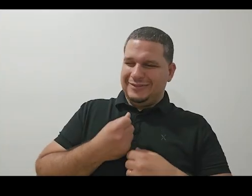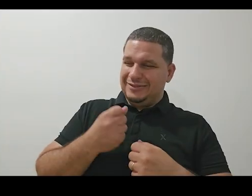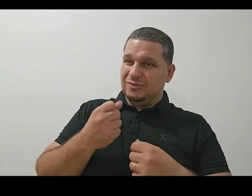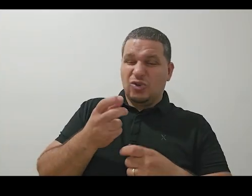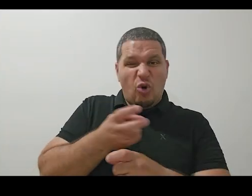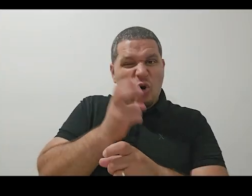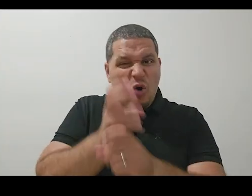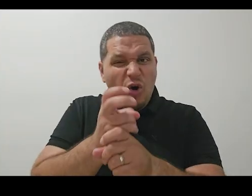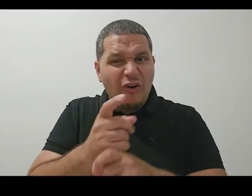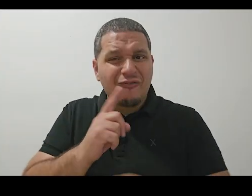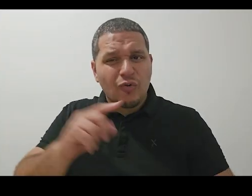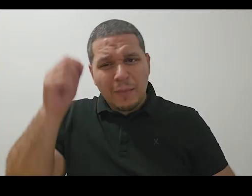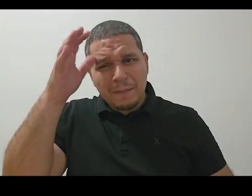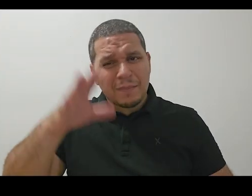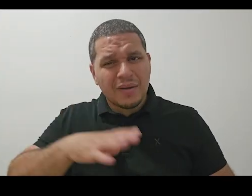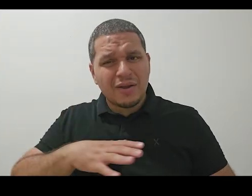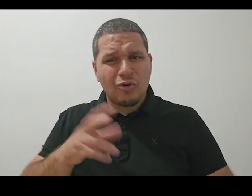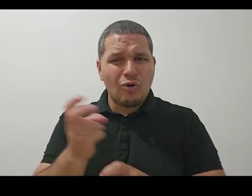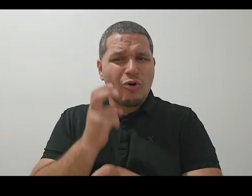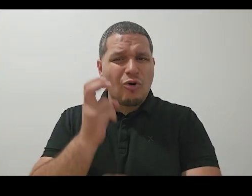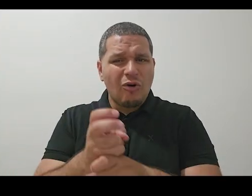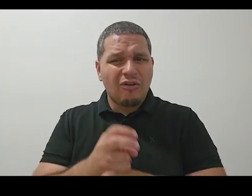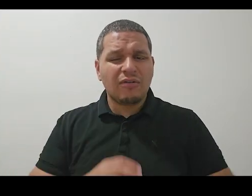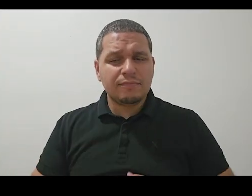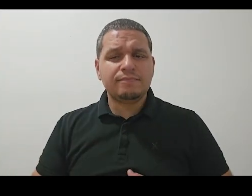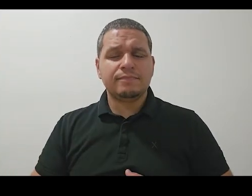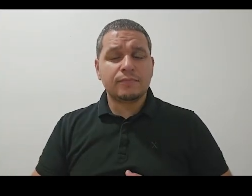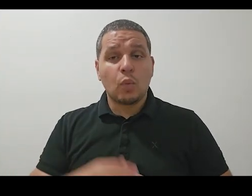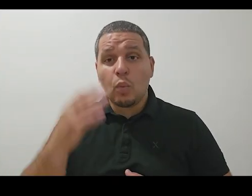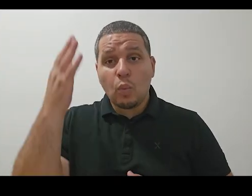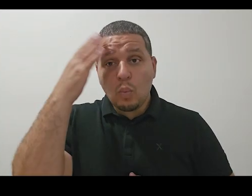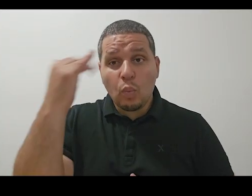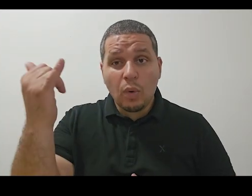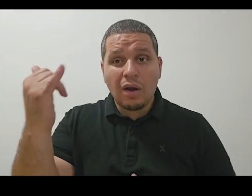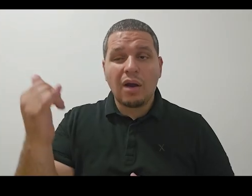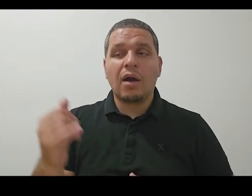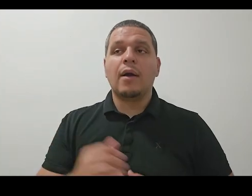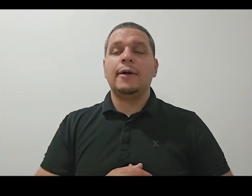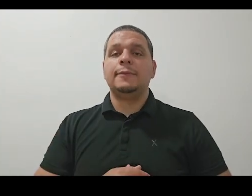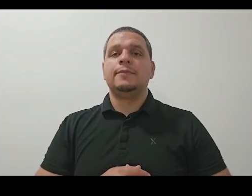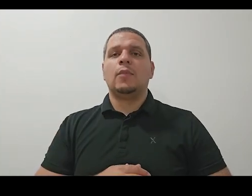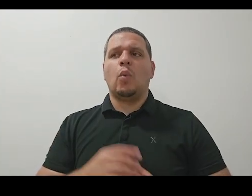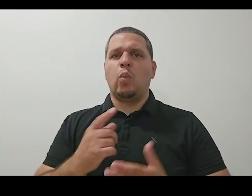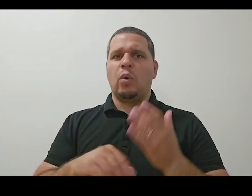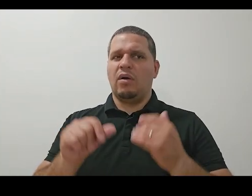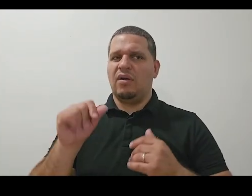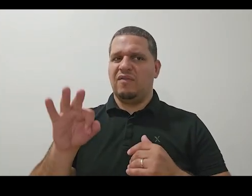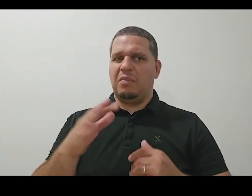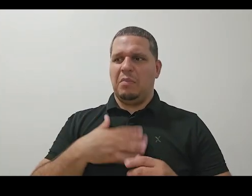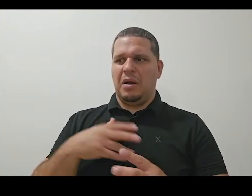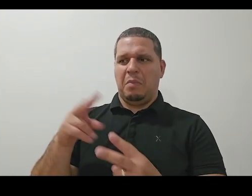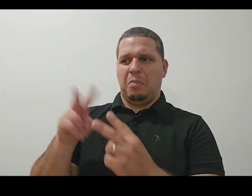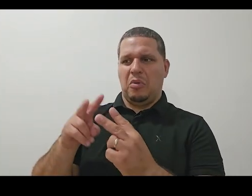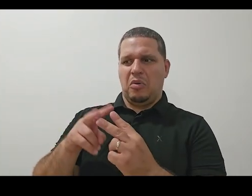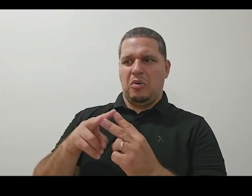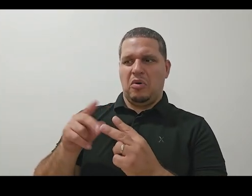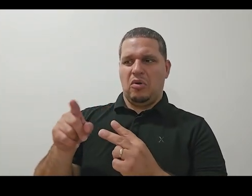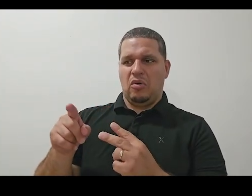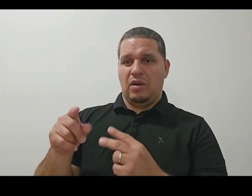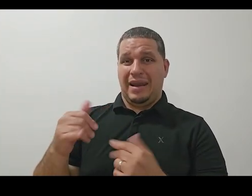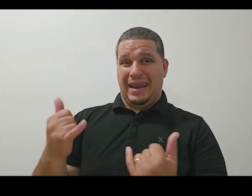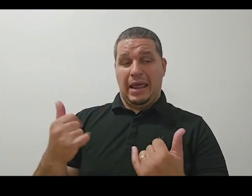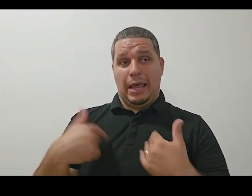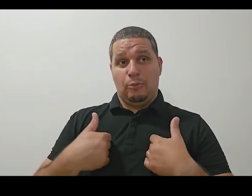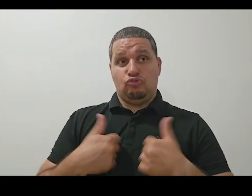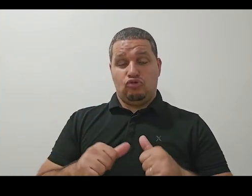extremely hard. It is extremely hard because then what if I have my partner? Here I